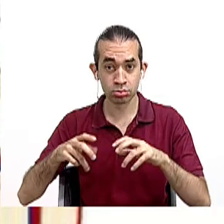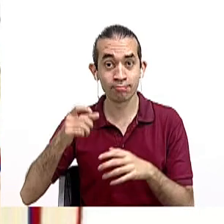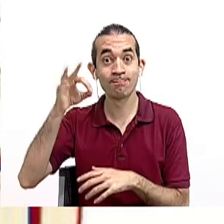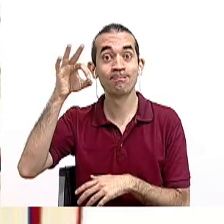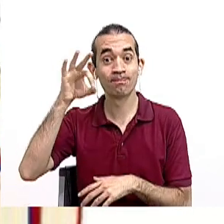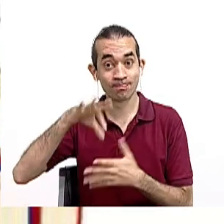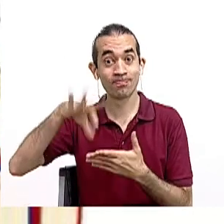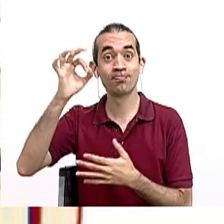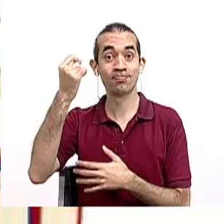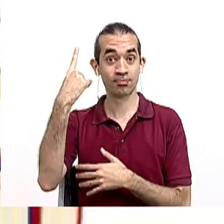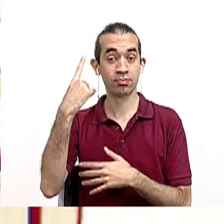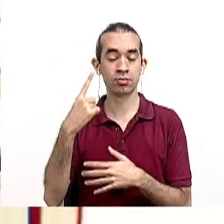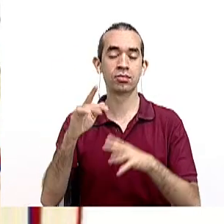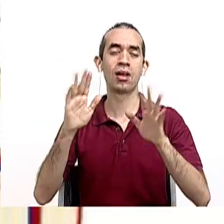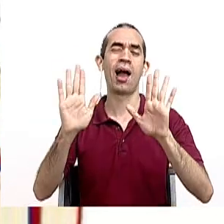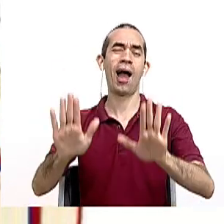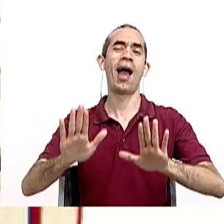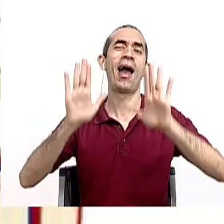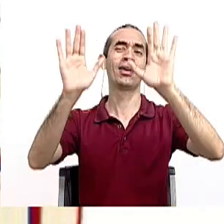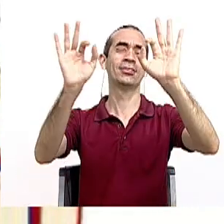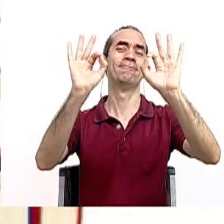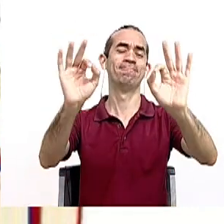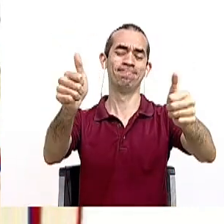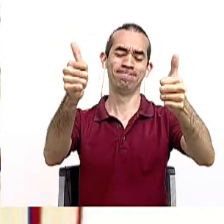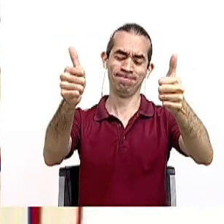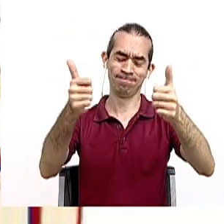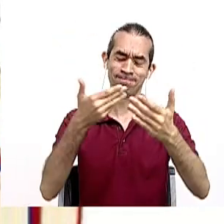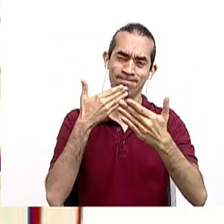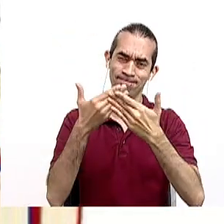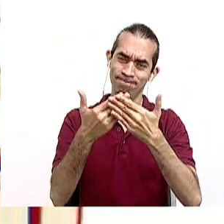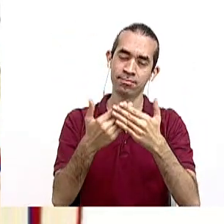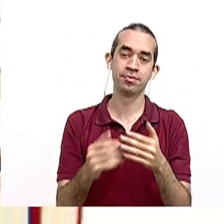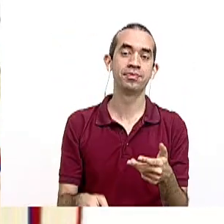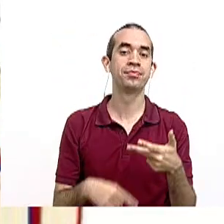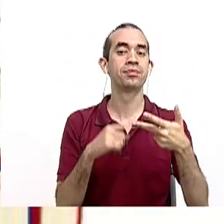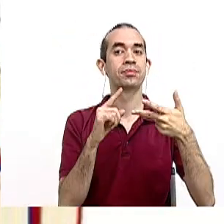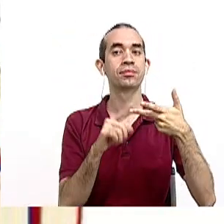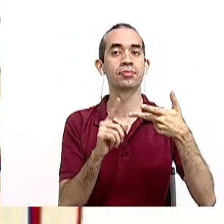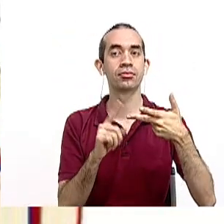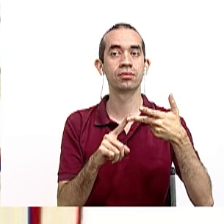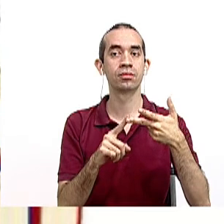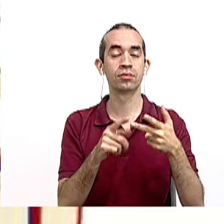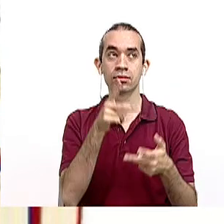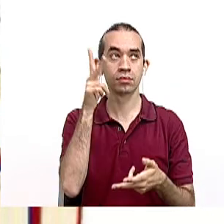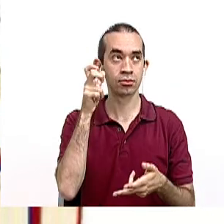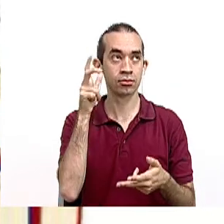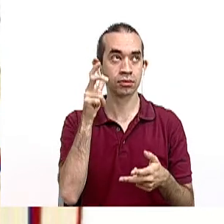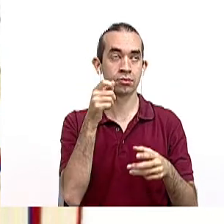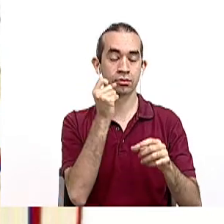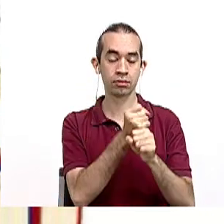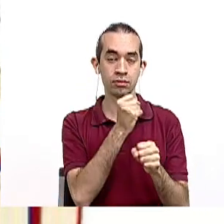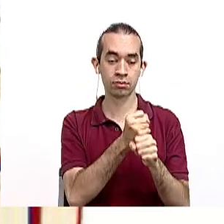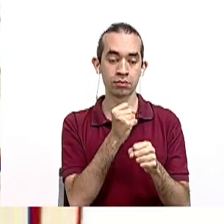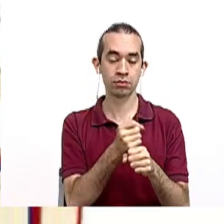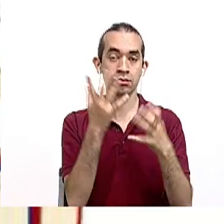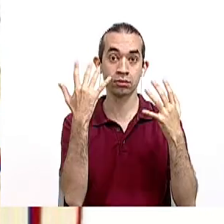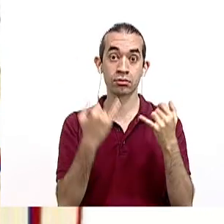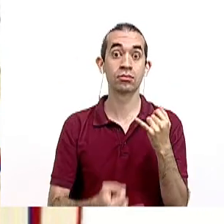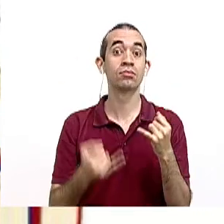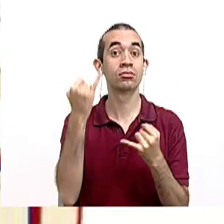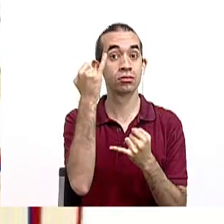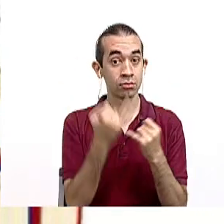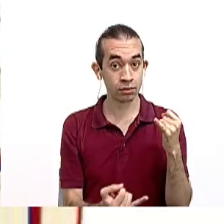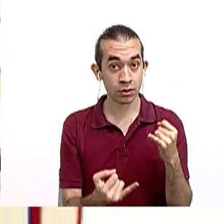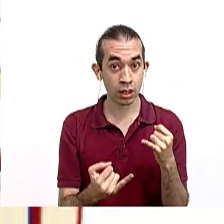Excellent. You did it great. Very good. Now, did you finish the lesson and task proposed?